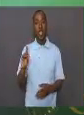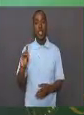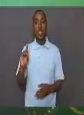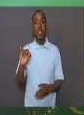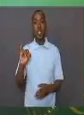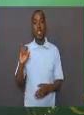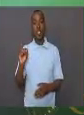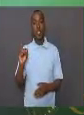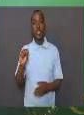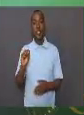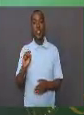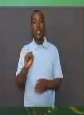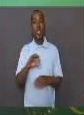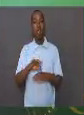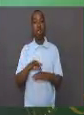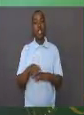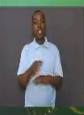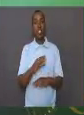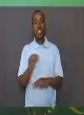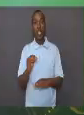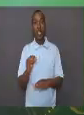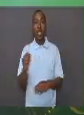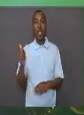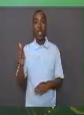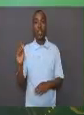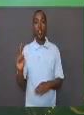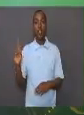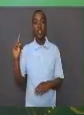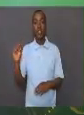disinfection, and antiseptics.